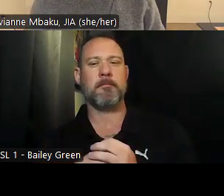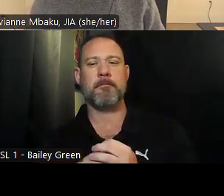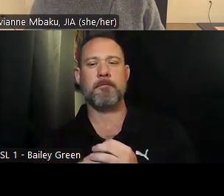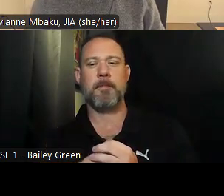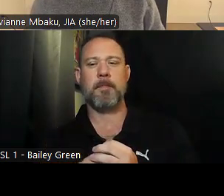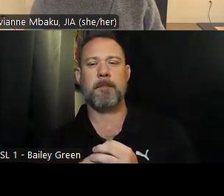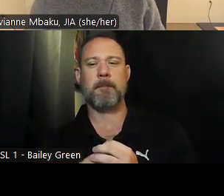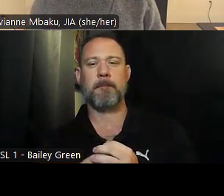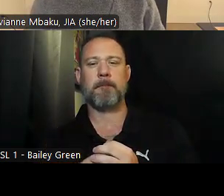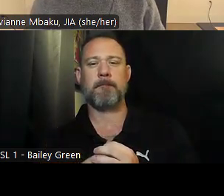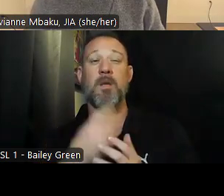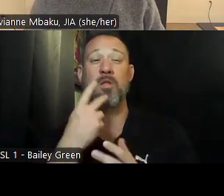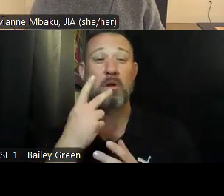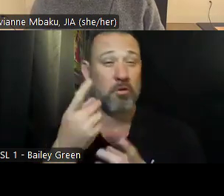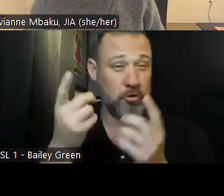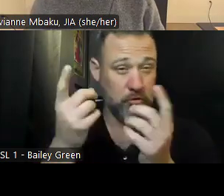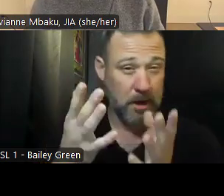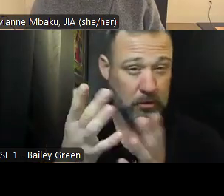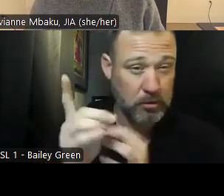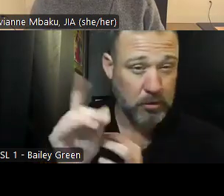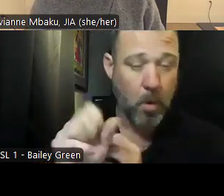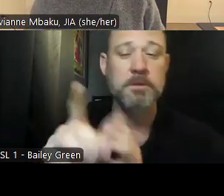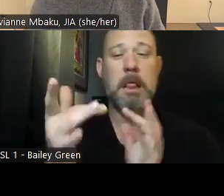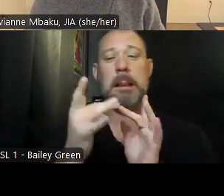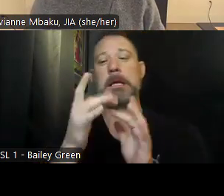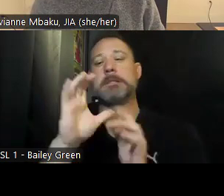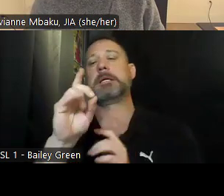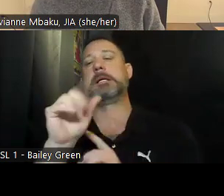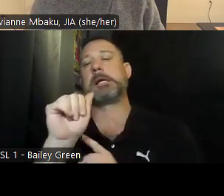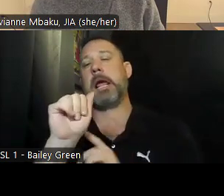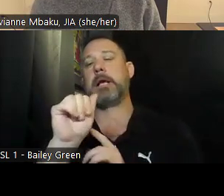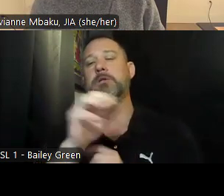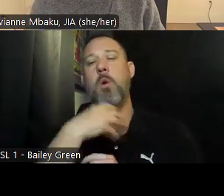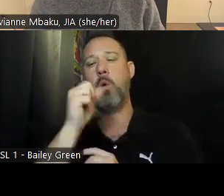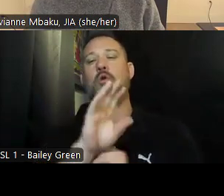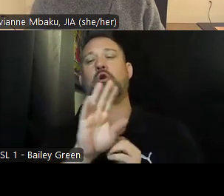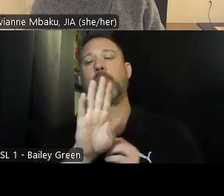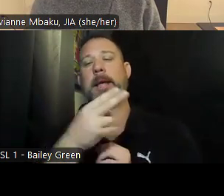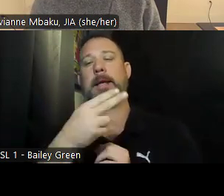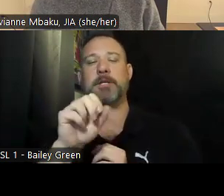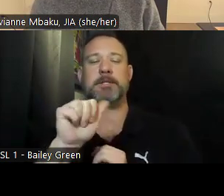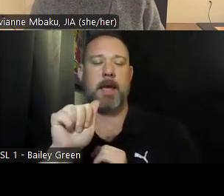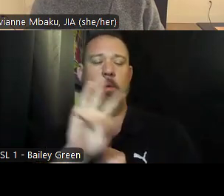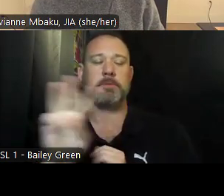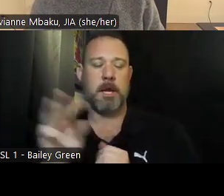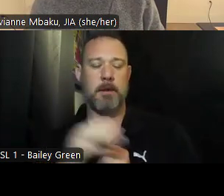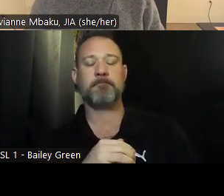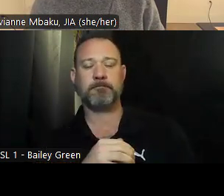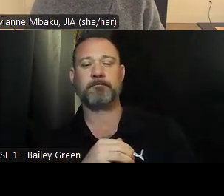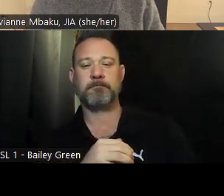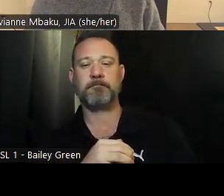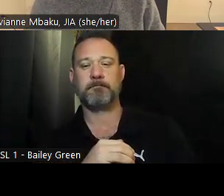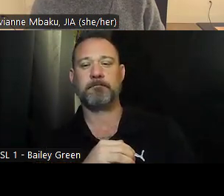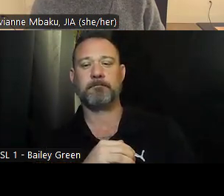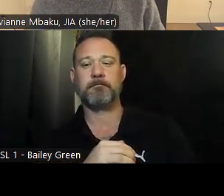And it looks like Director DeMorris just put in a link to CDA's older adult behavioral health website as well, which is really